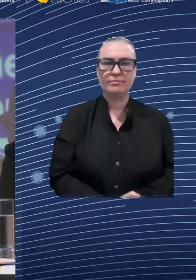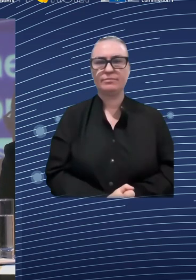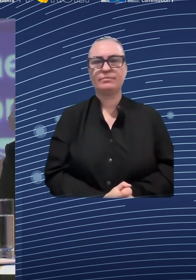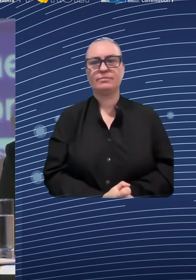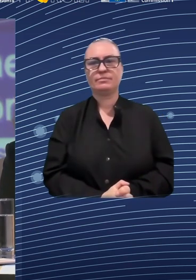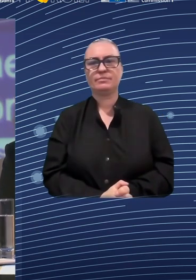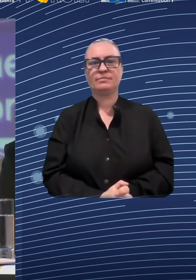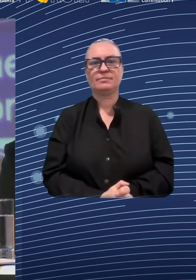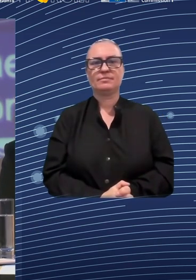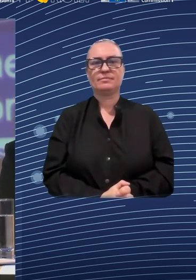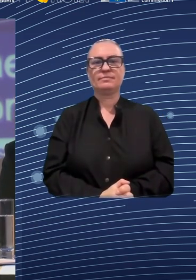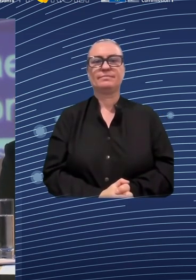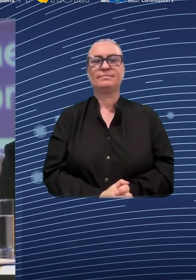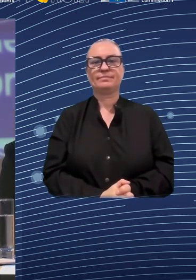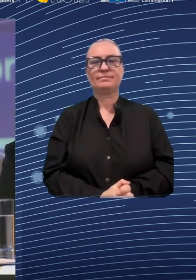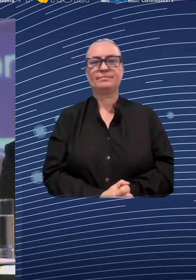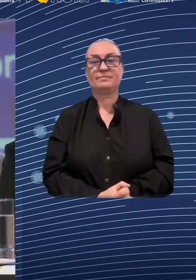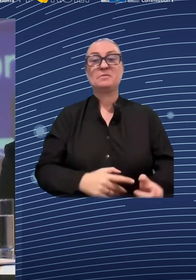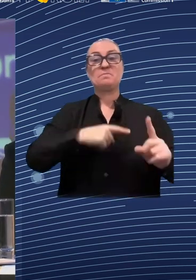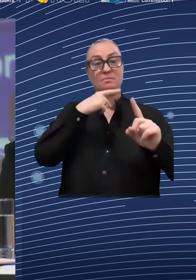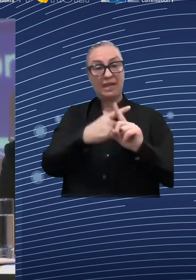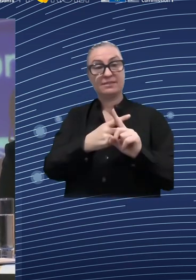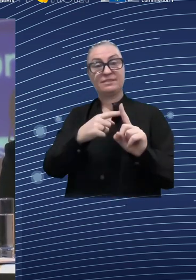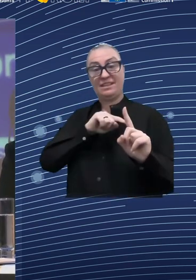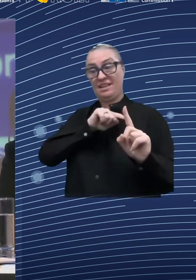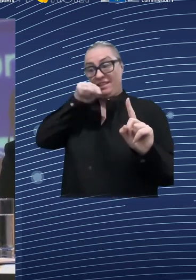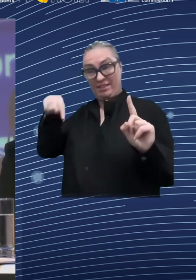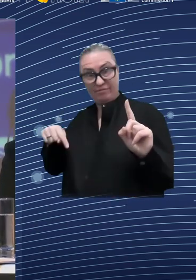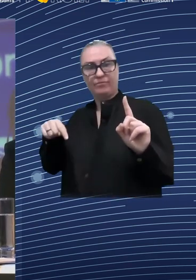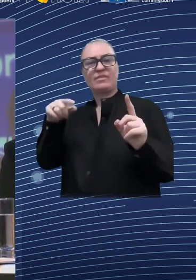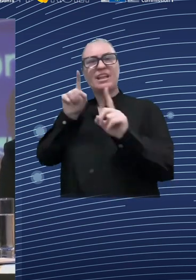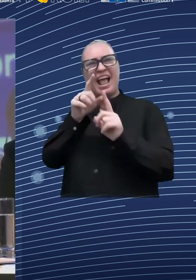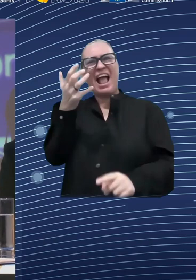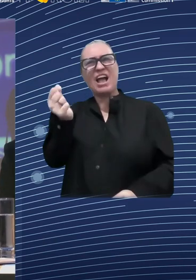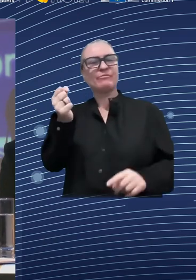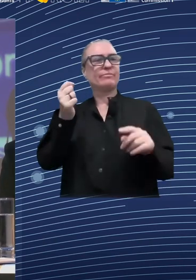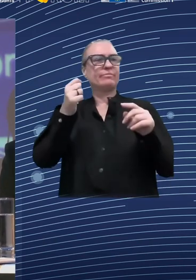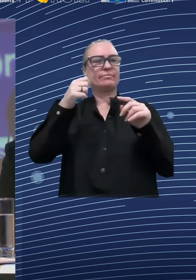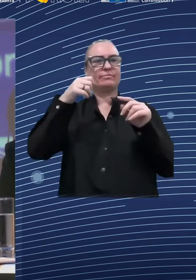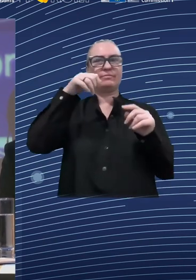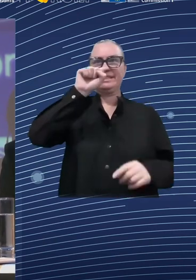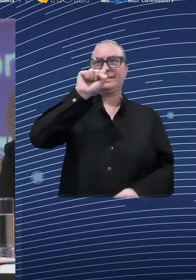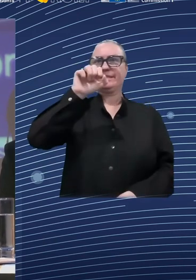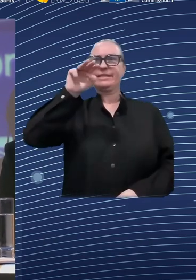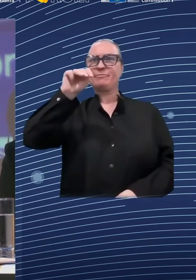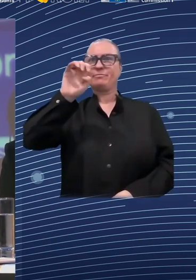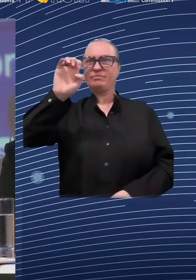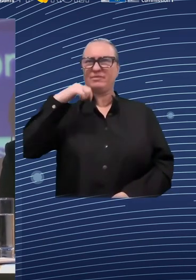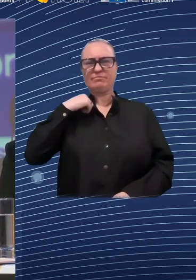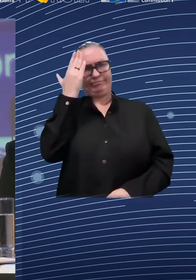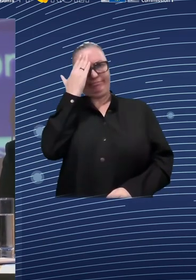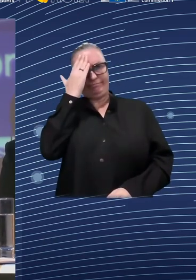skills part, what we are doing, so again, I would like to relate to our job as Digital Innovation